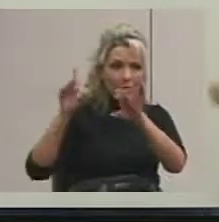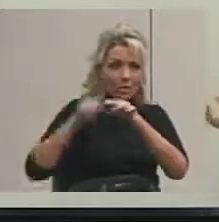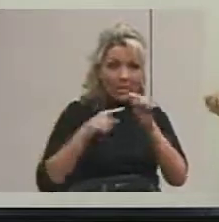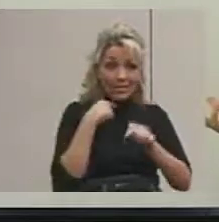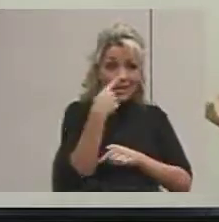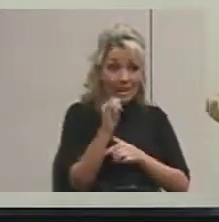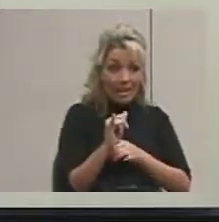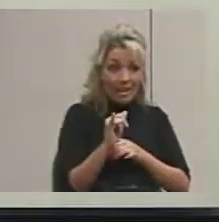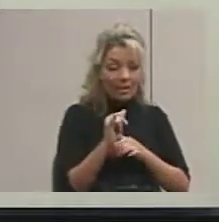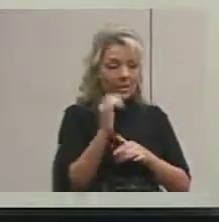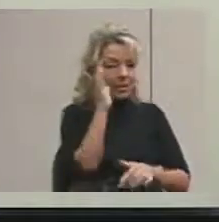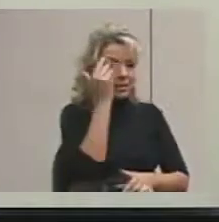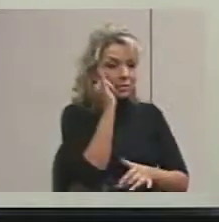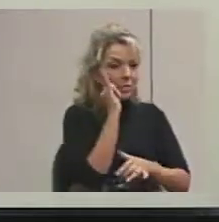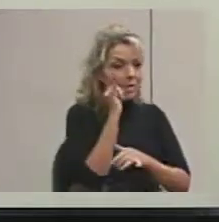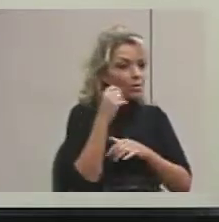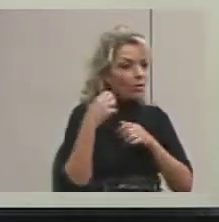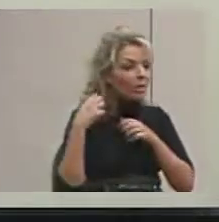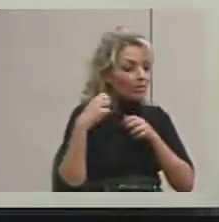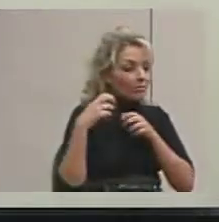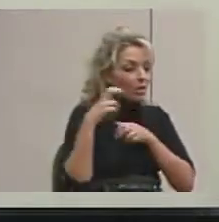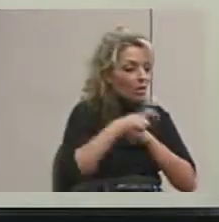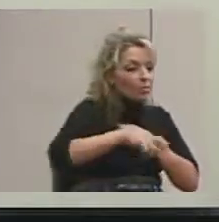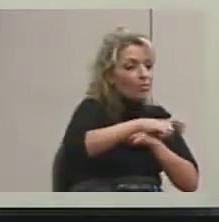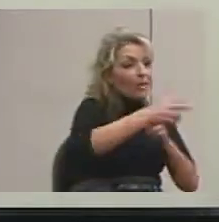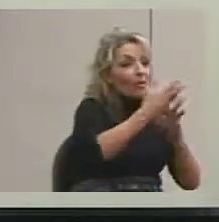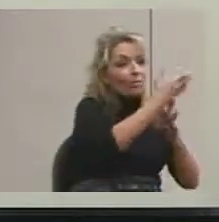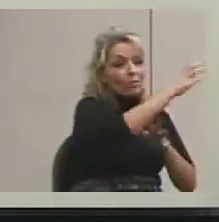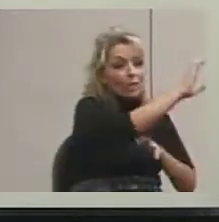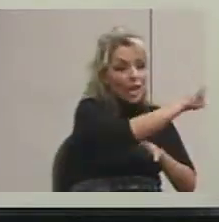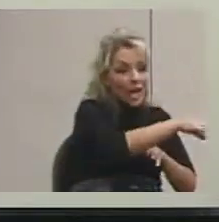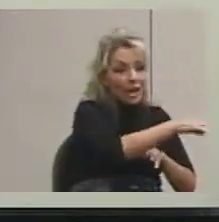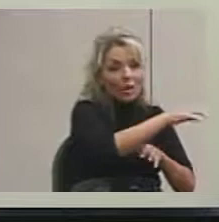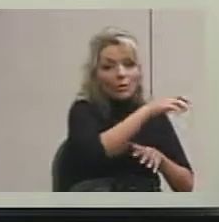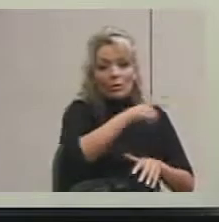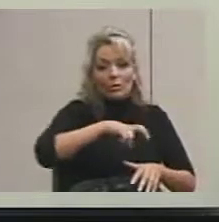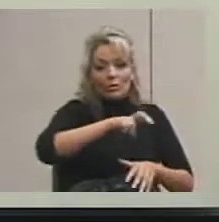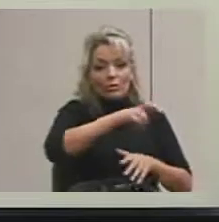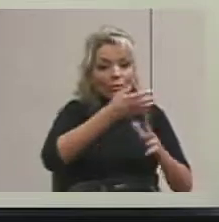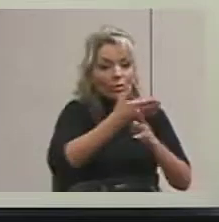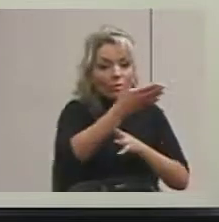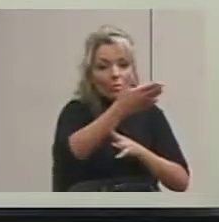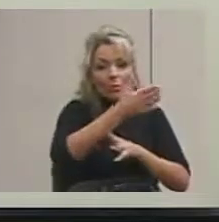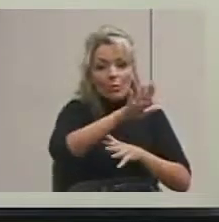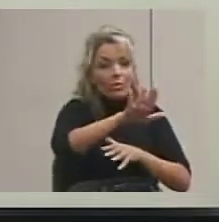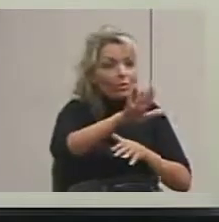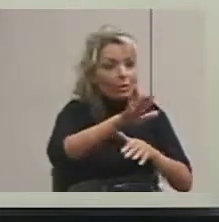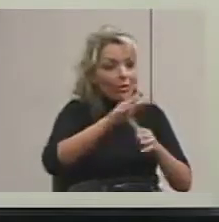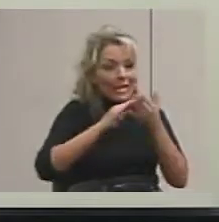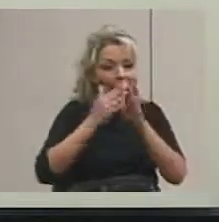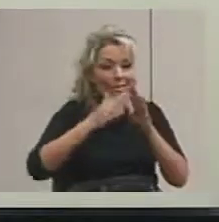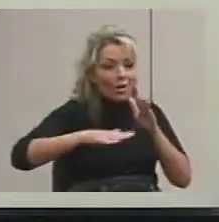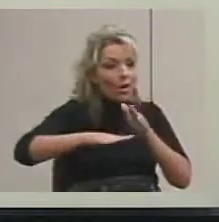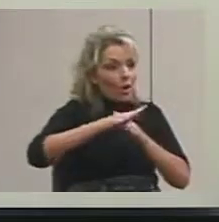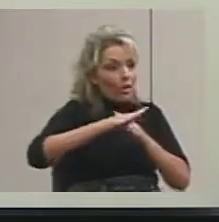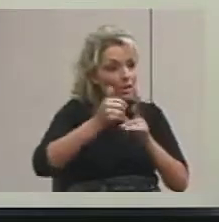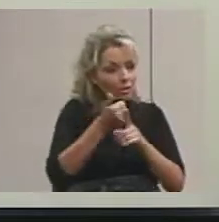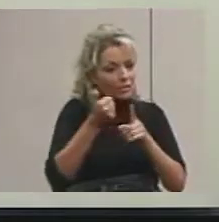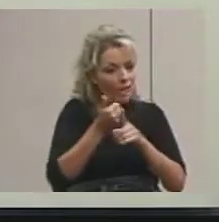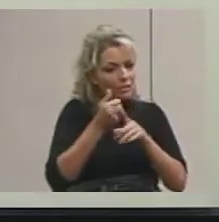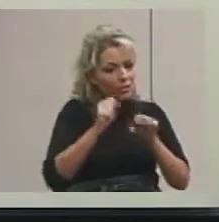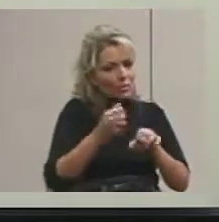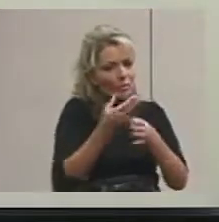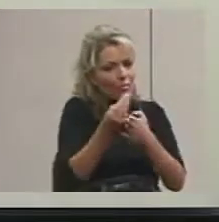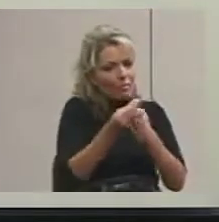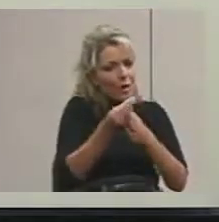over the country by yourself and all over the city by yourself and to Chicago by yourself. I think you could have gotten to 7-Eleven for the poster board. So